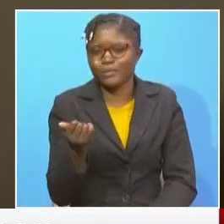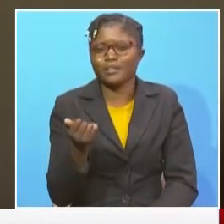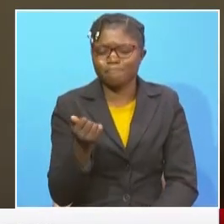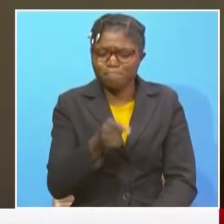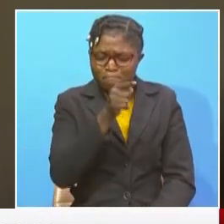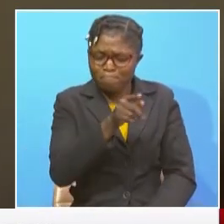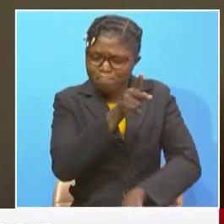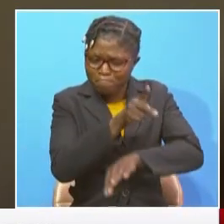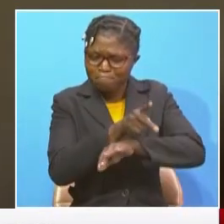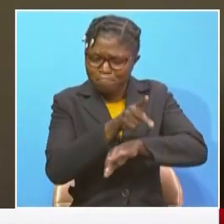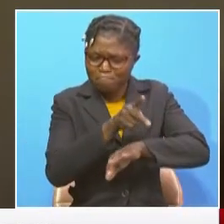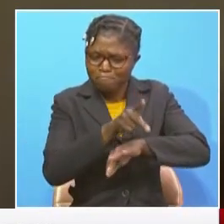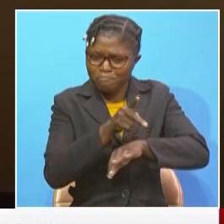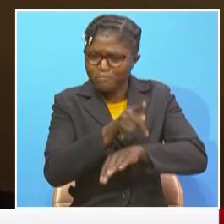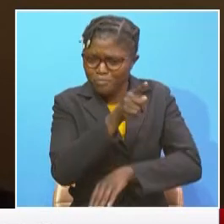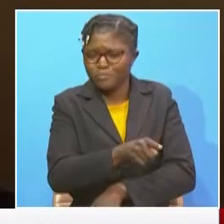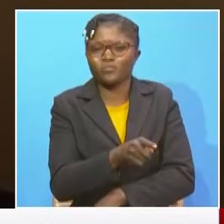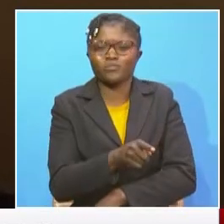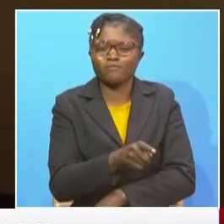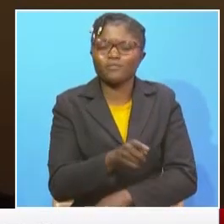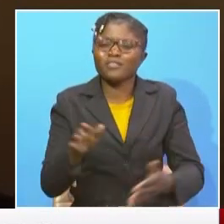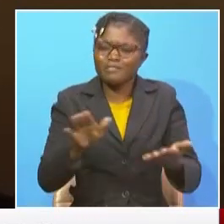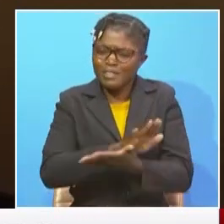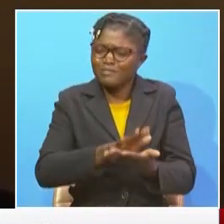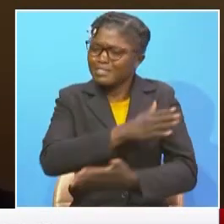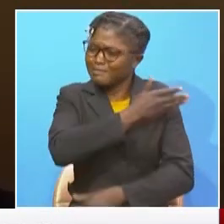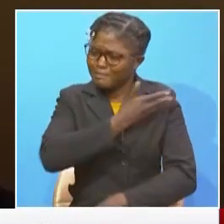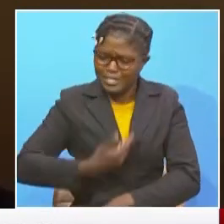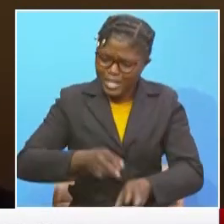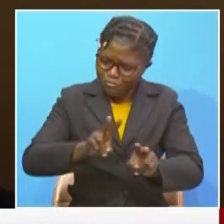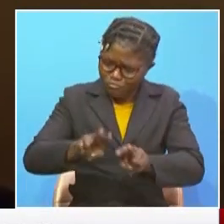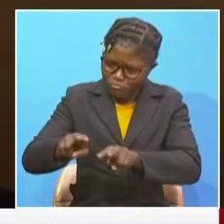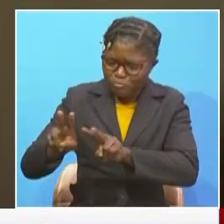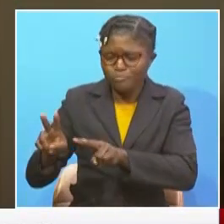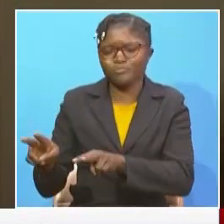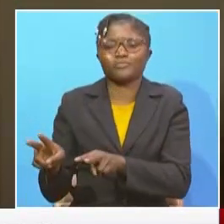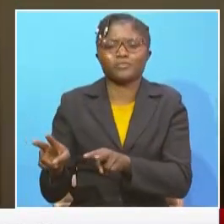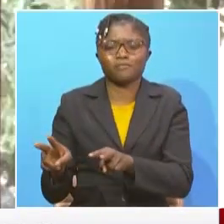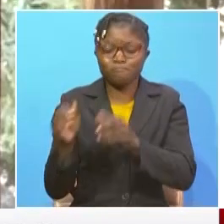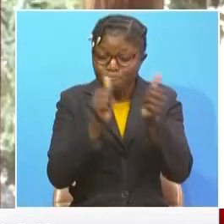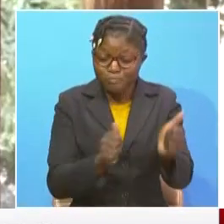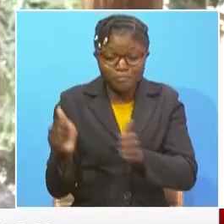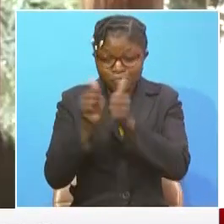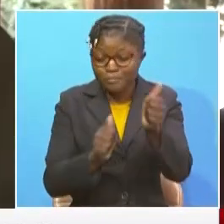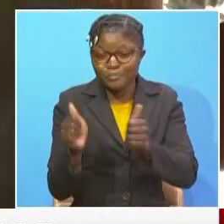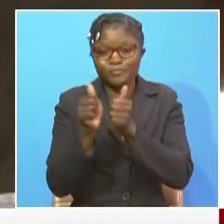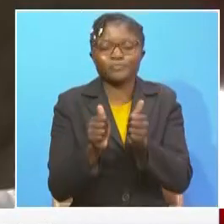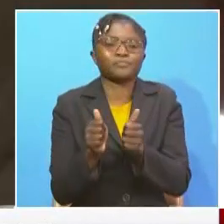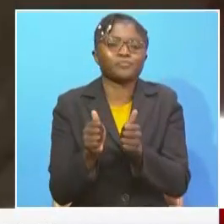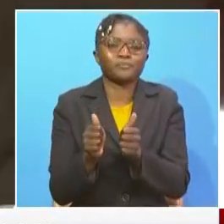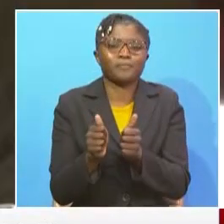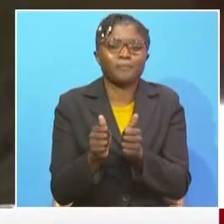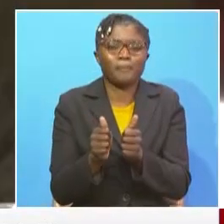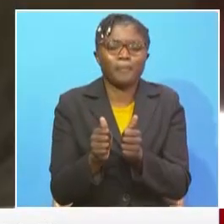this project is implemented, make sure that we monitor the activities.